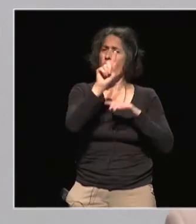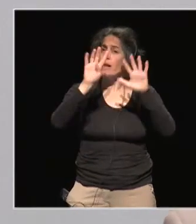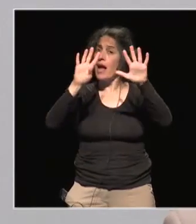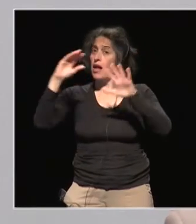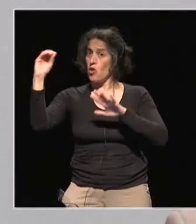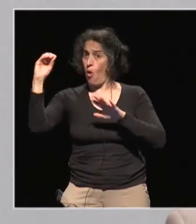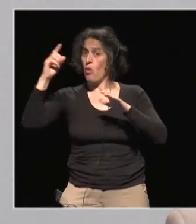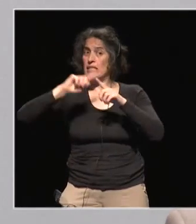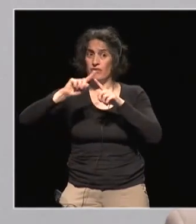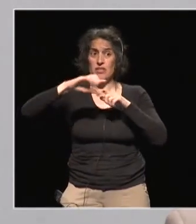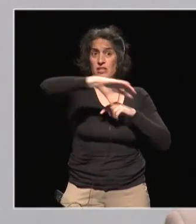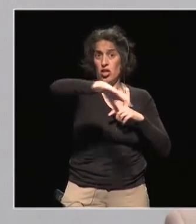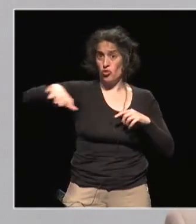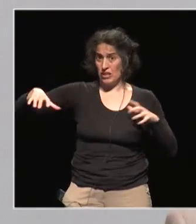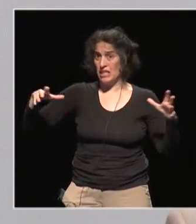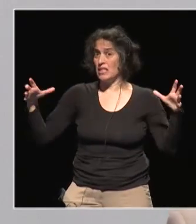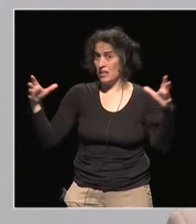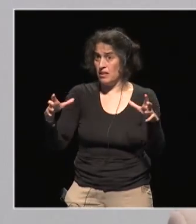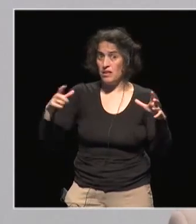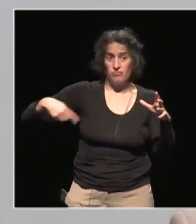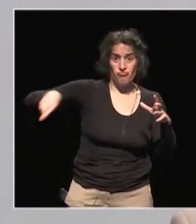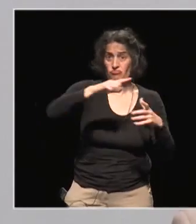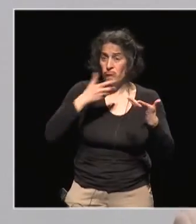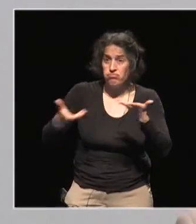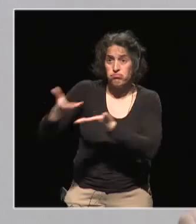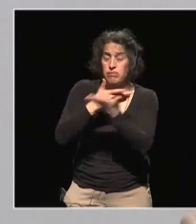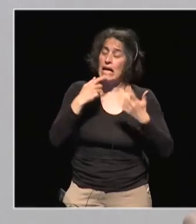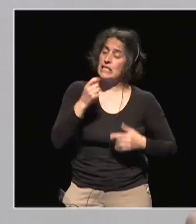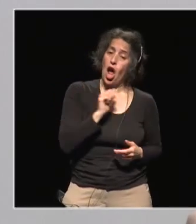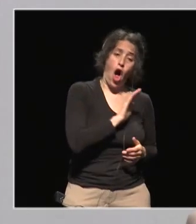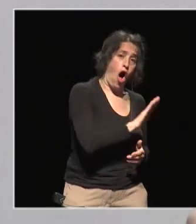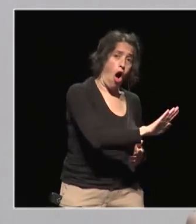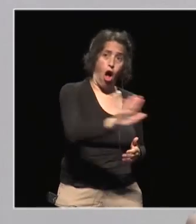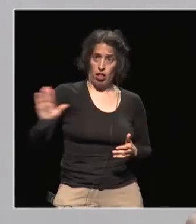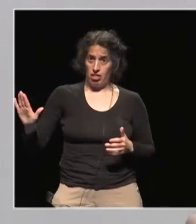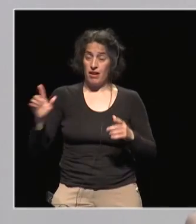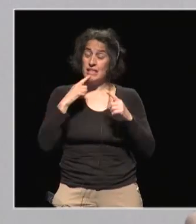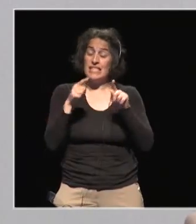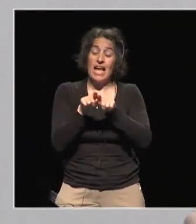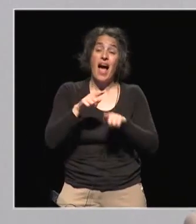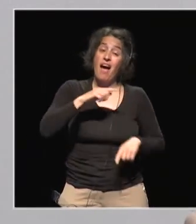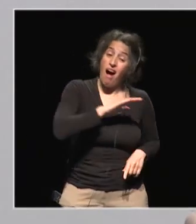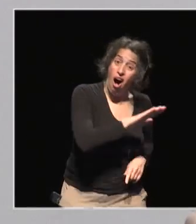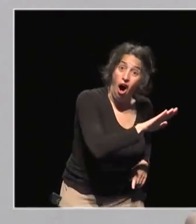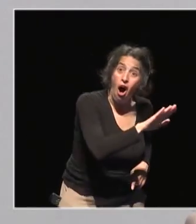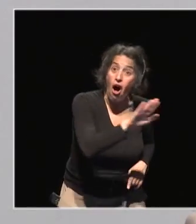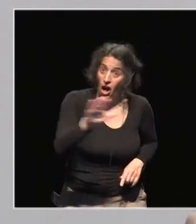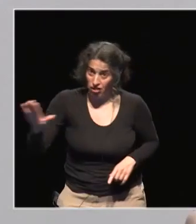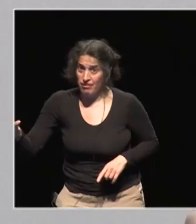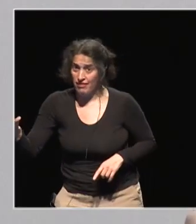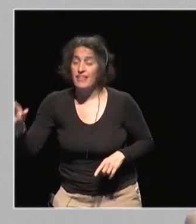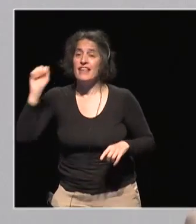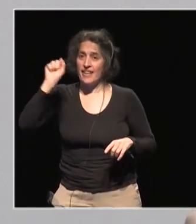the climate negotiations, all of them, and I would like to underline all of them, can make